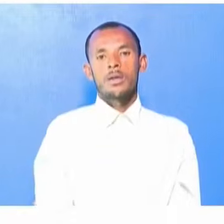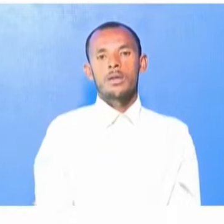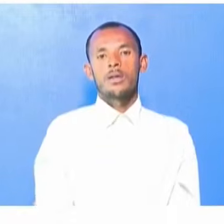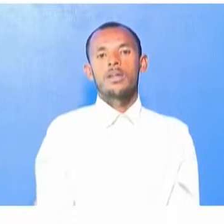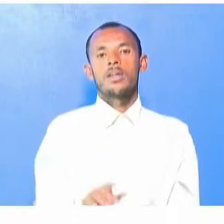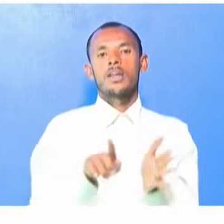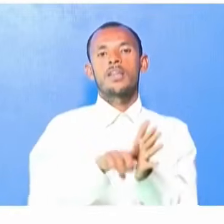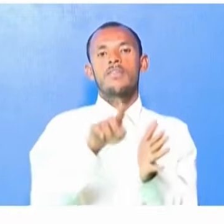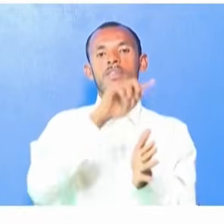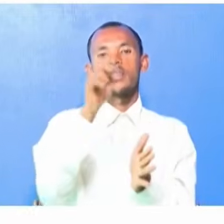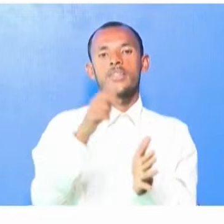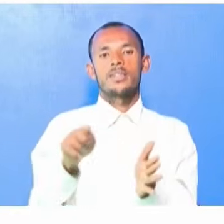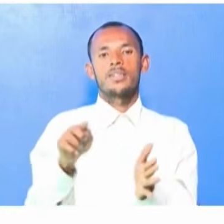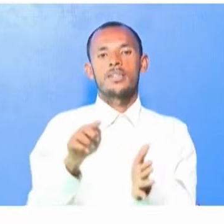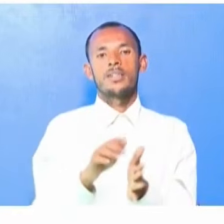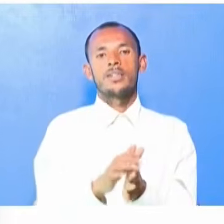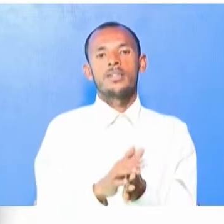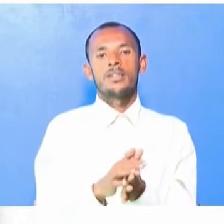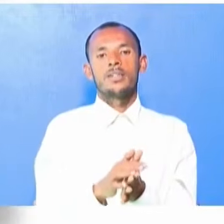Negative integers,